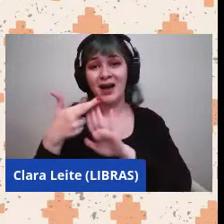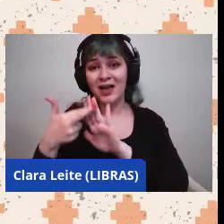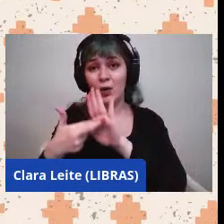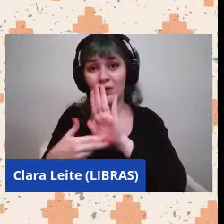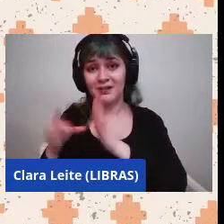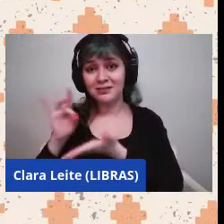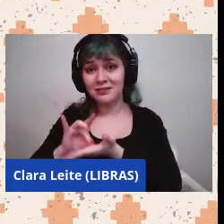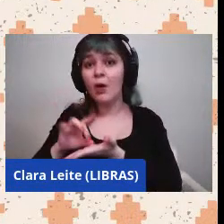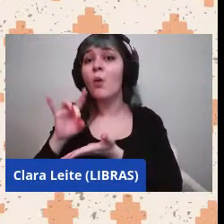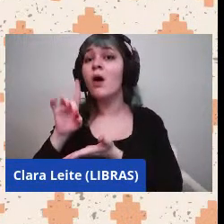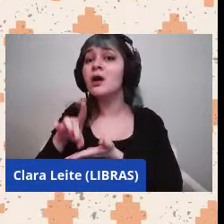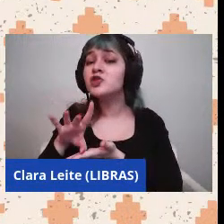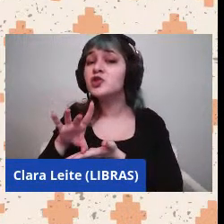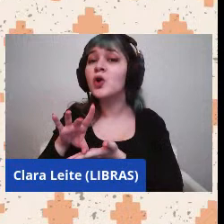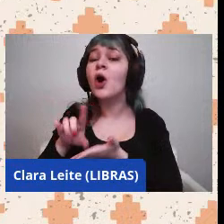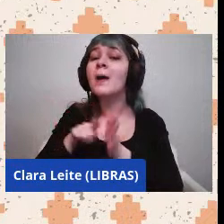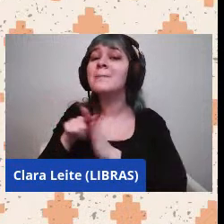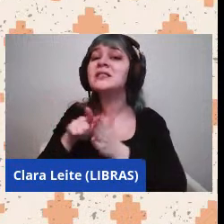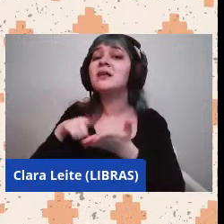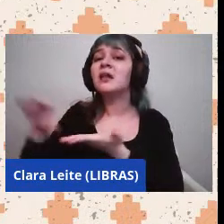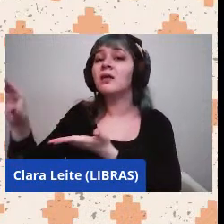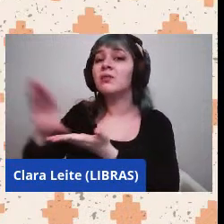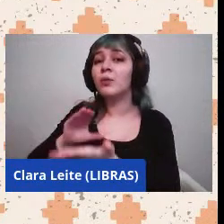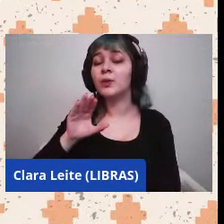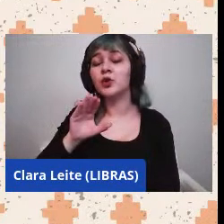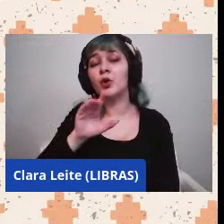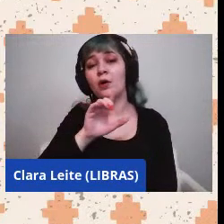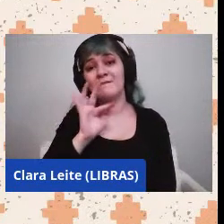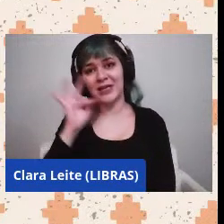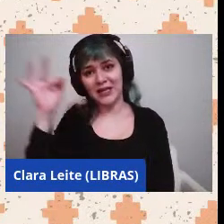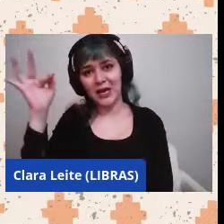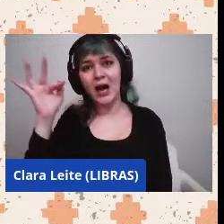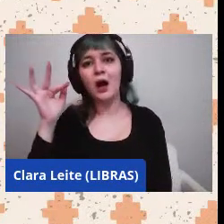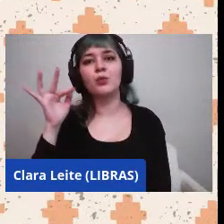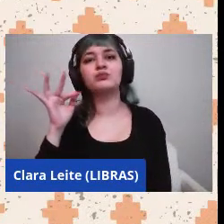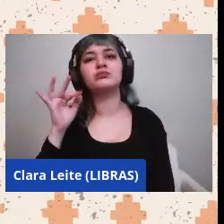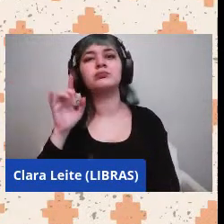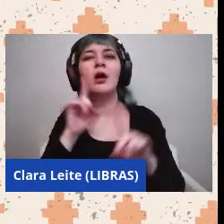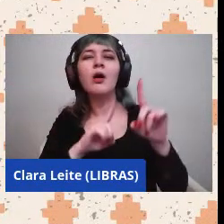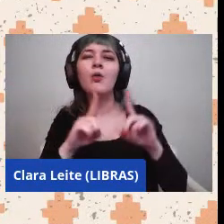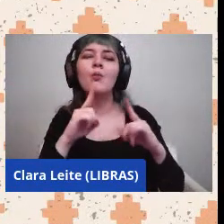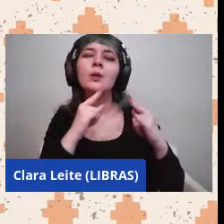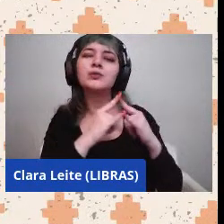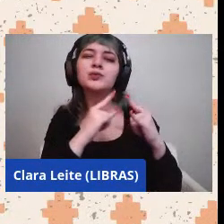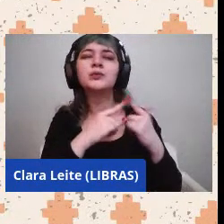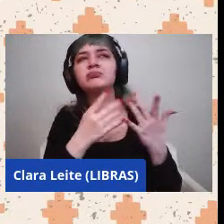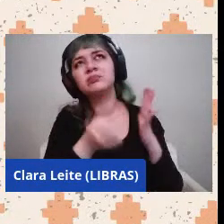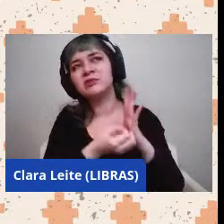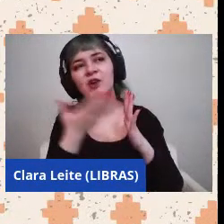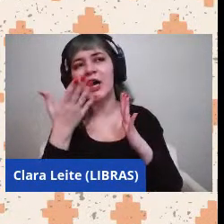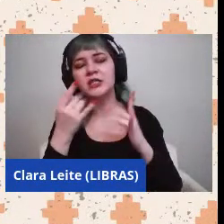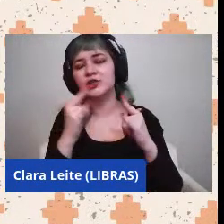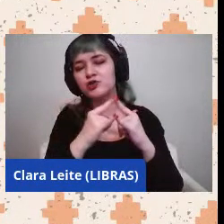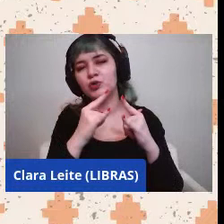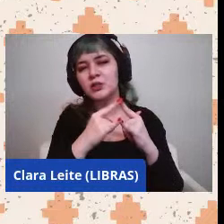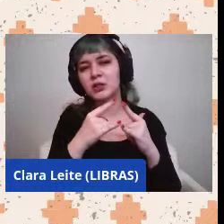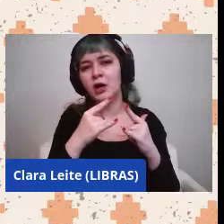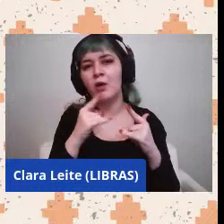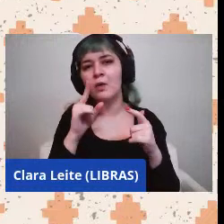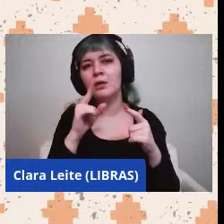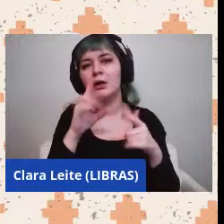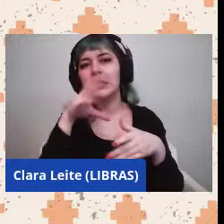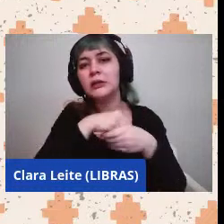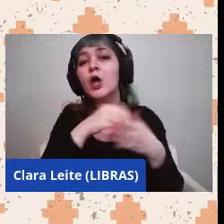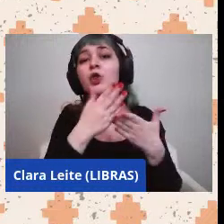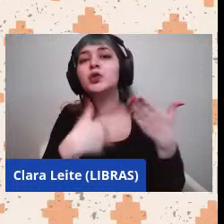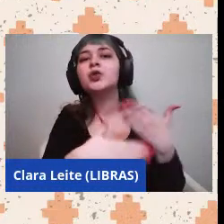it of federally funded research, but some institutions, many institutions, just consider all research,